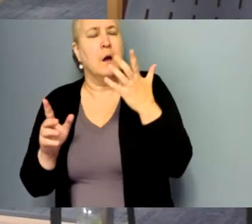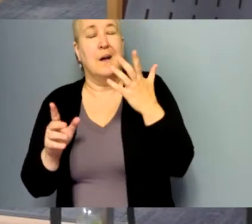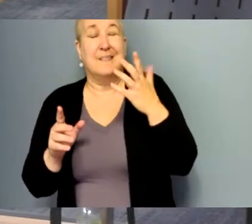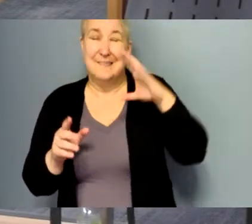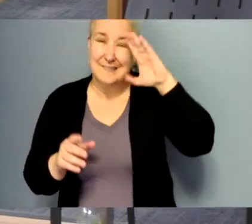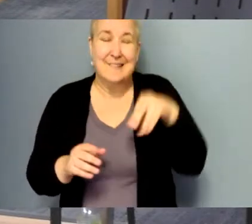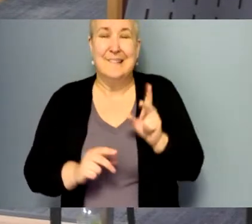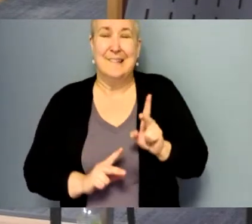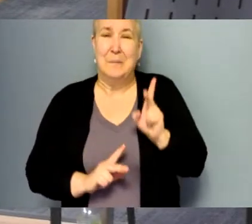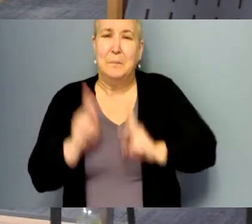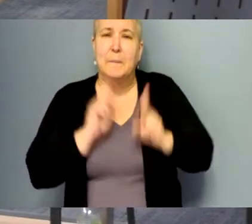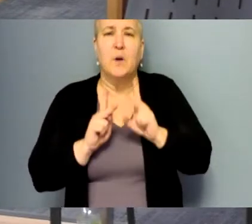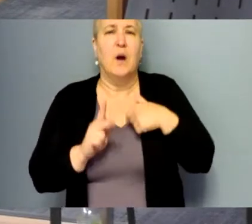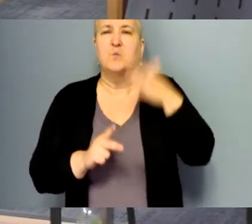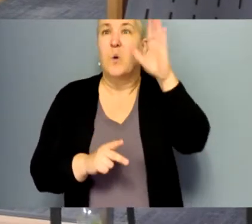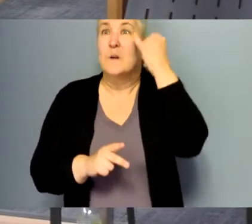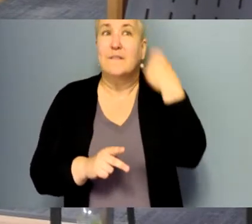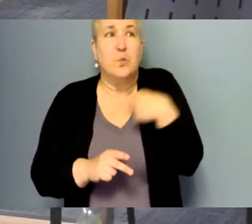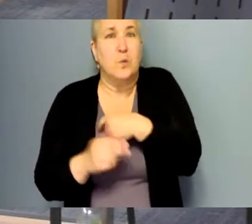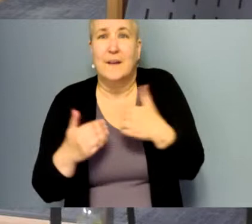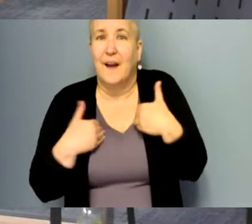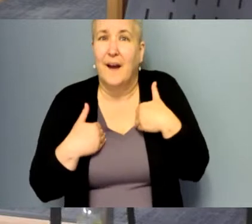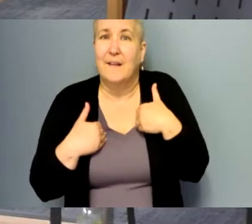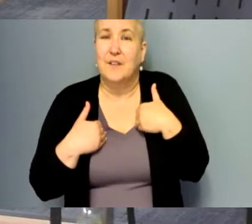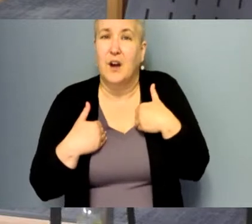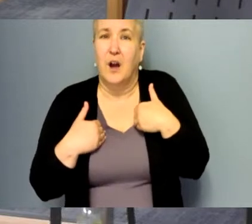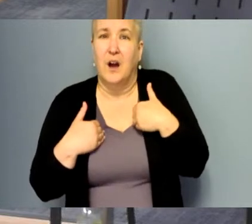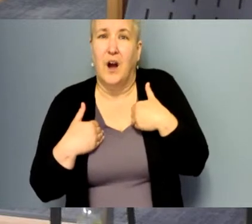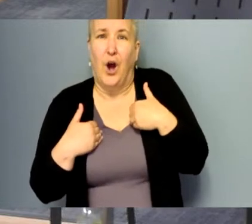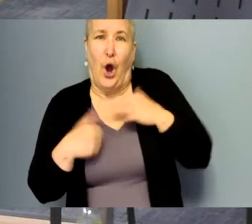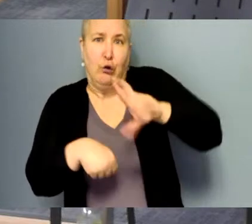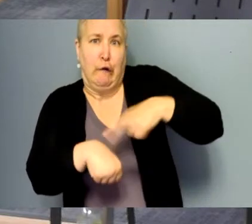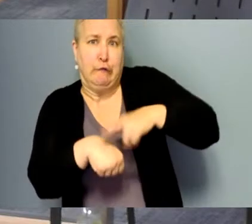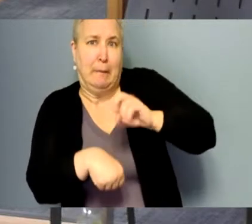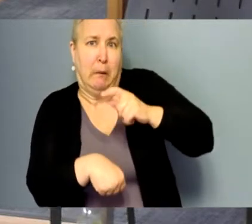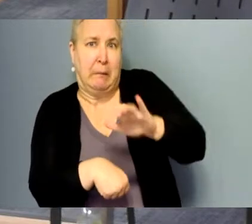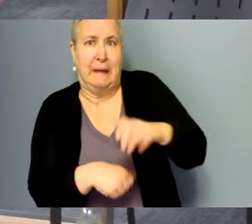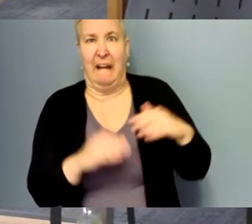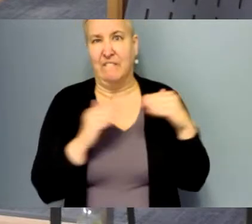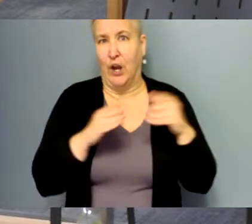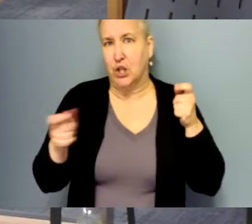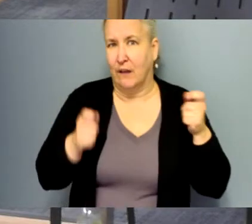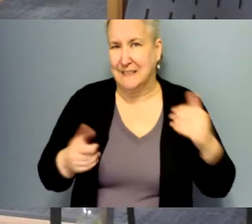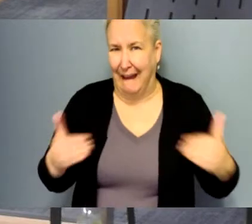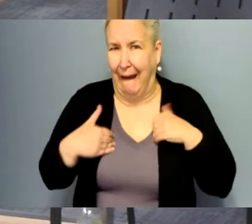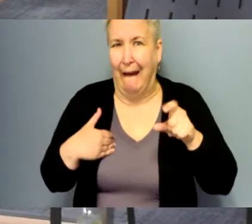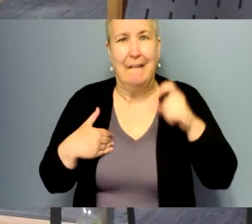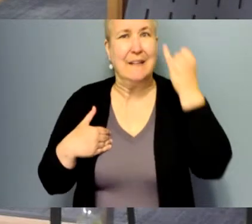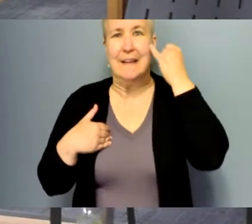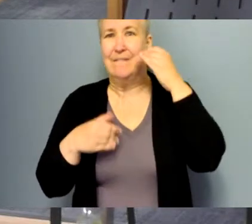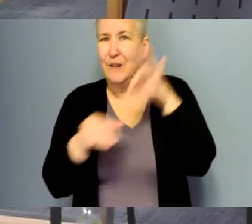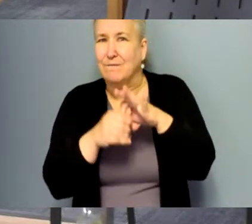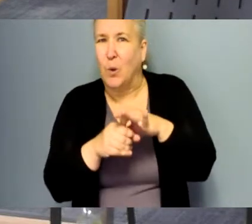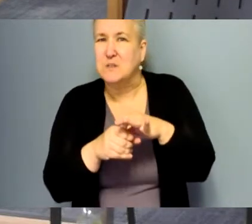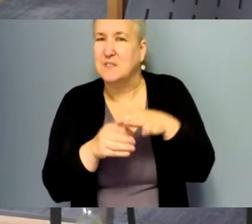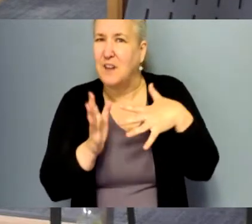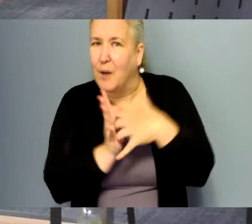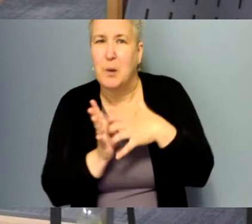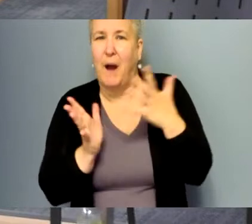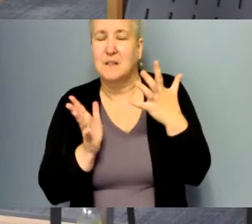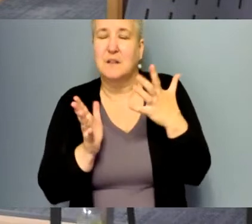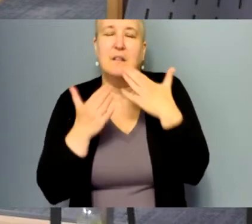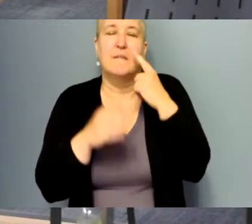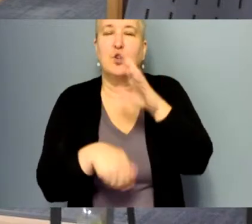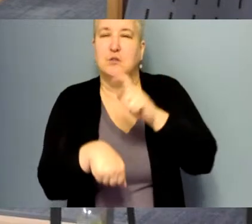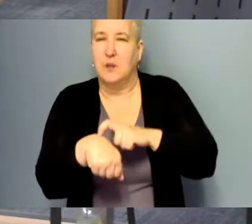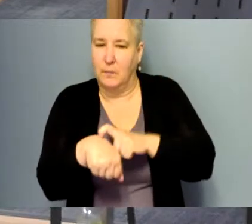just, I don't know if we have a republic or, you know, fair governance if if the vote is compromised. So thank you for your time,